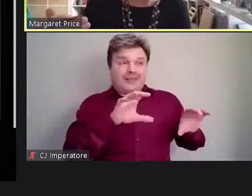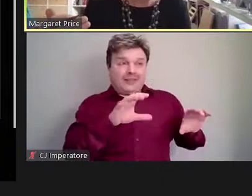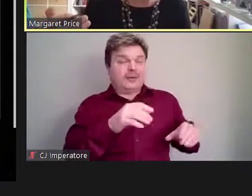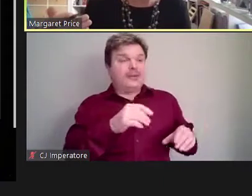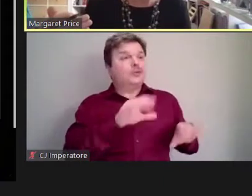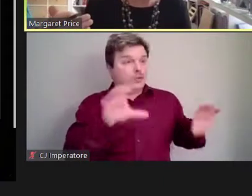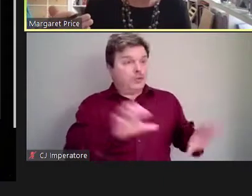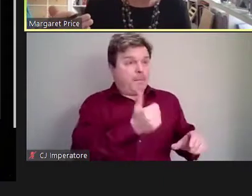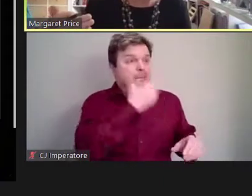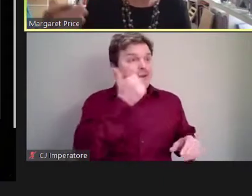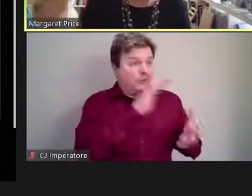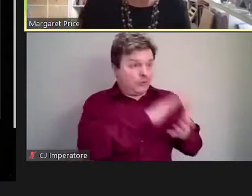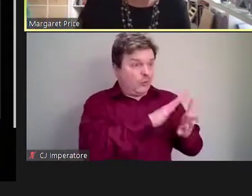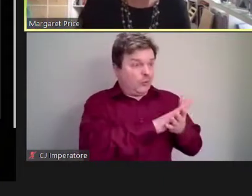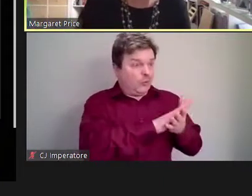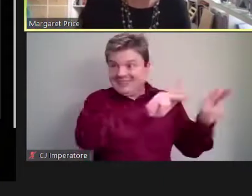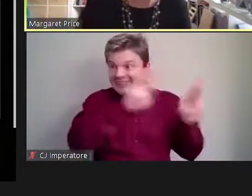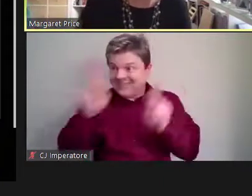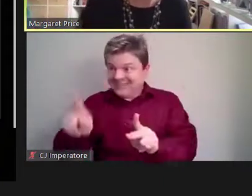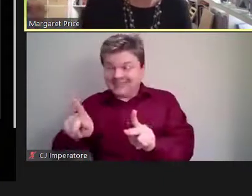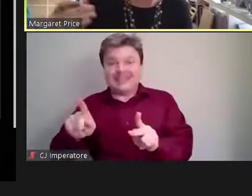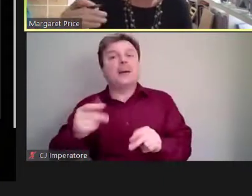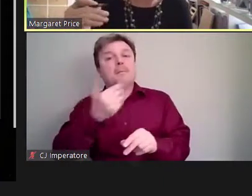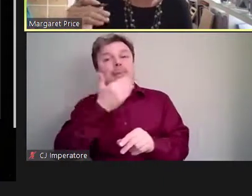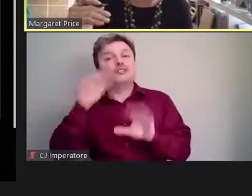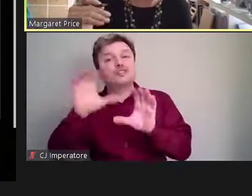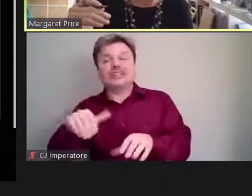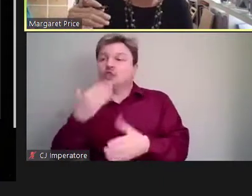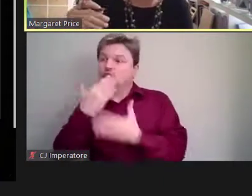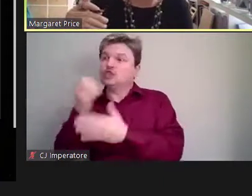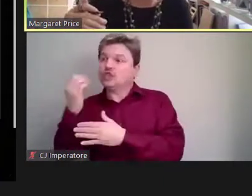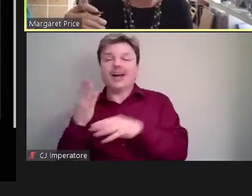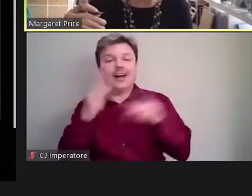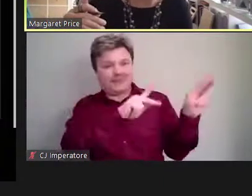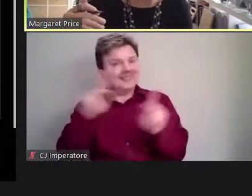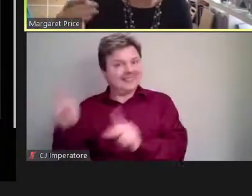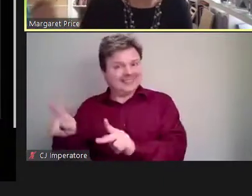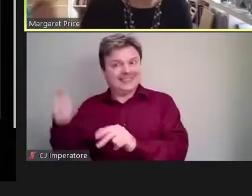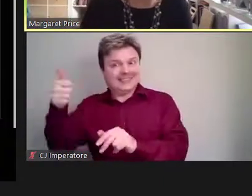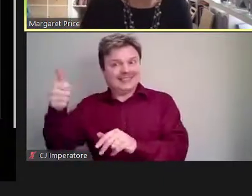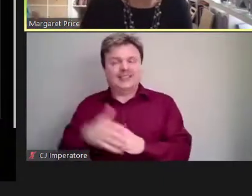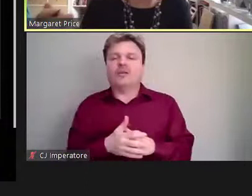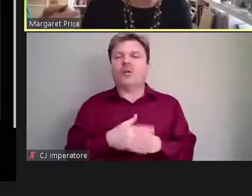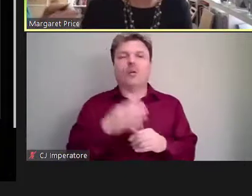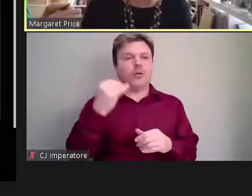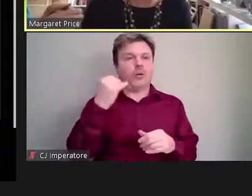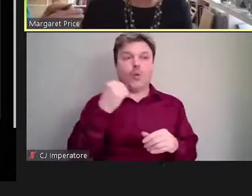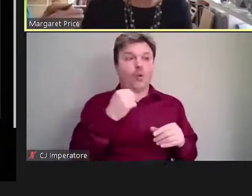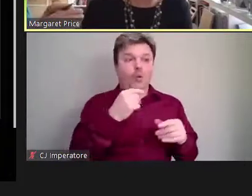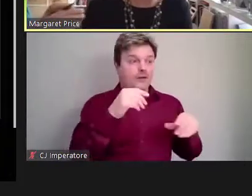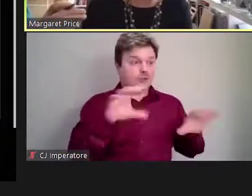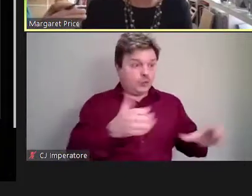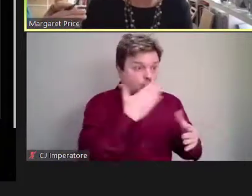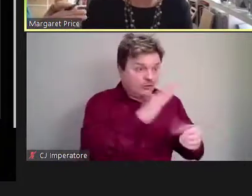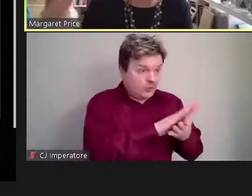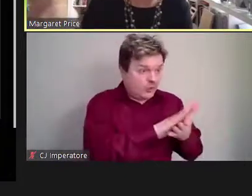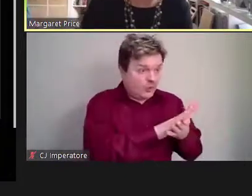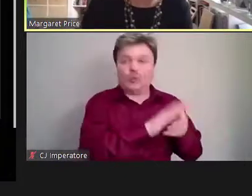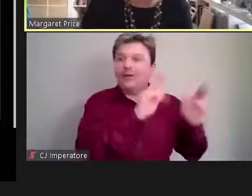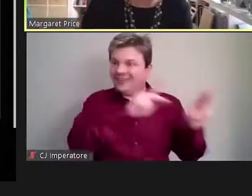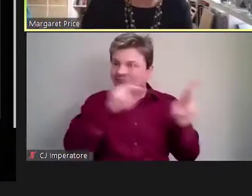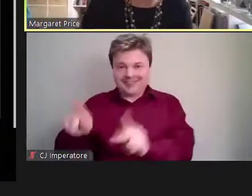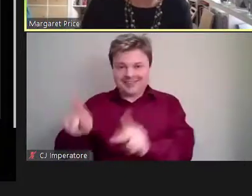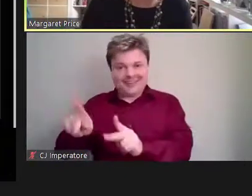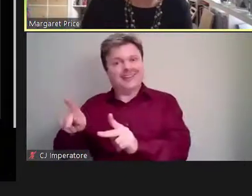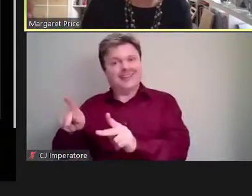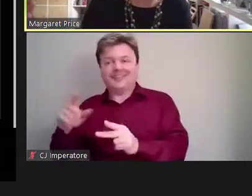a better chance at a good job, or you have a better chance at scholarships or other things